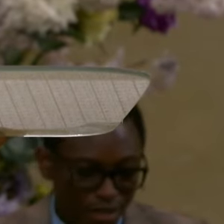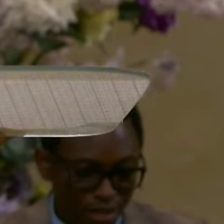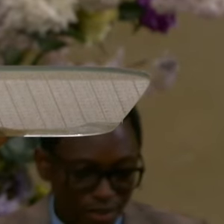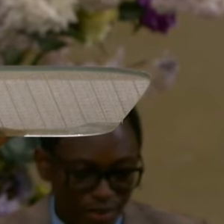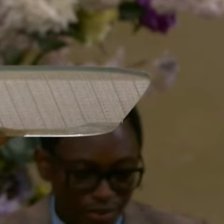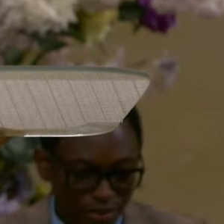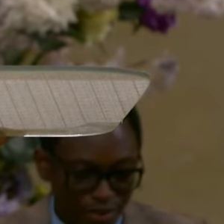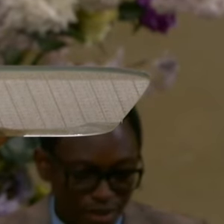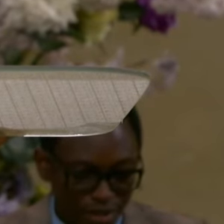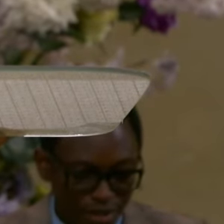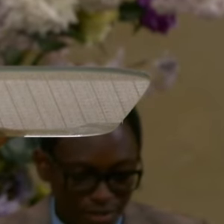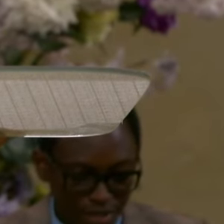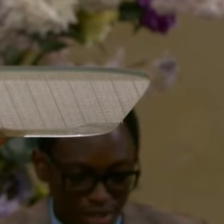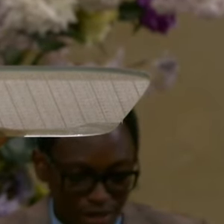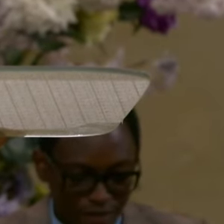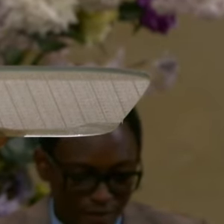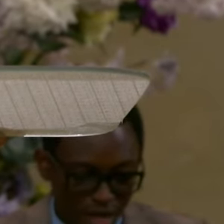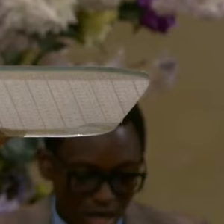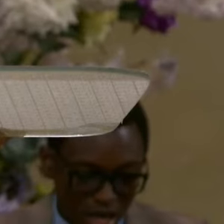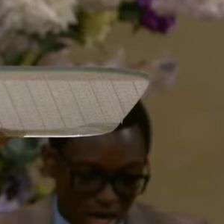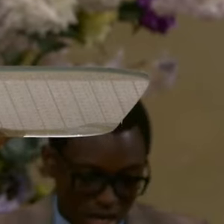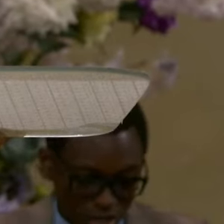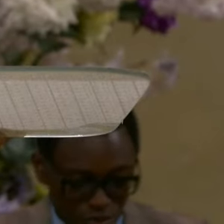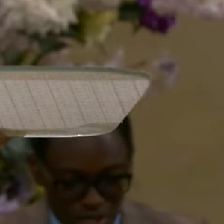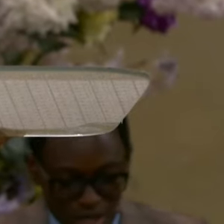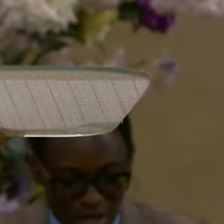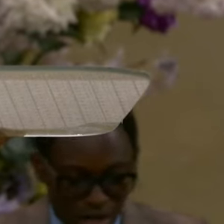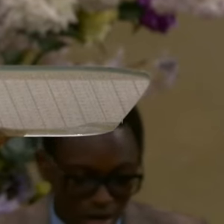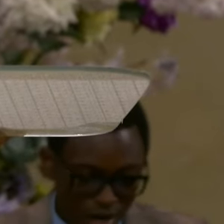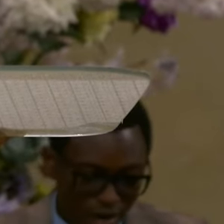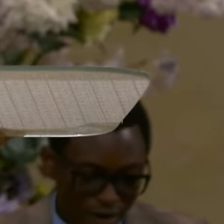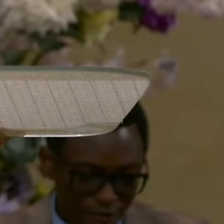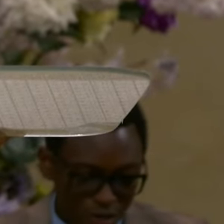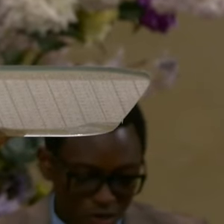the Lord. As we offer,